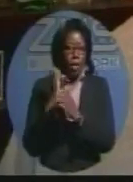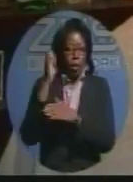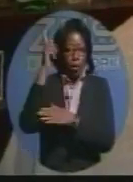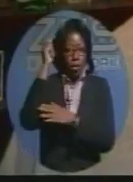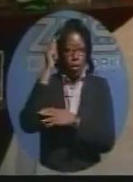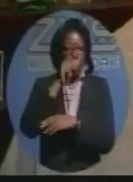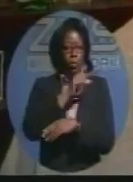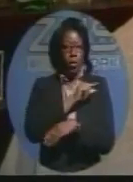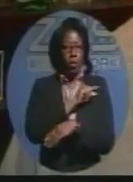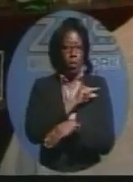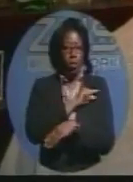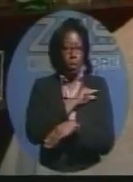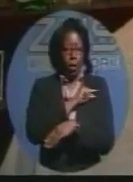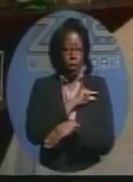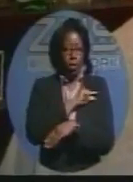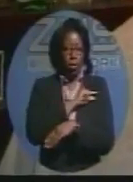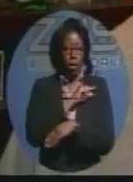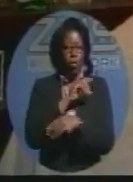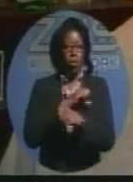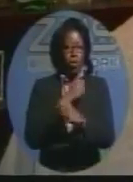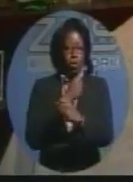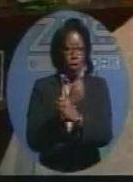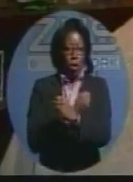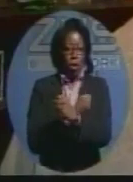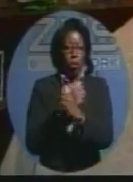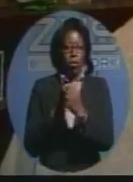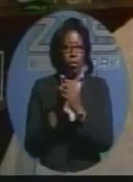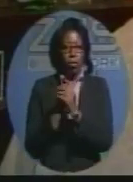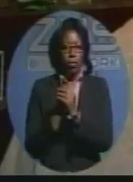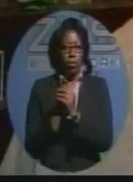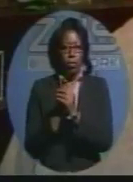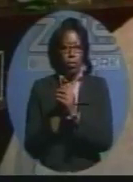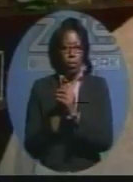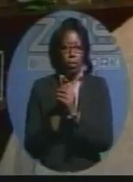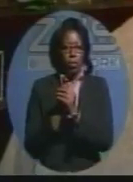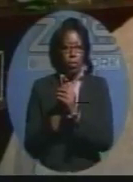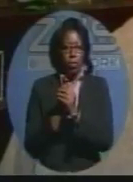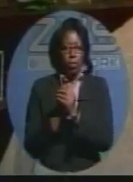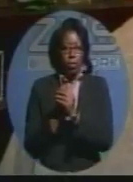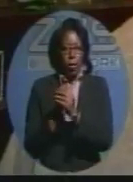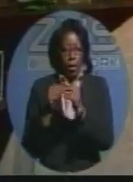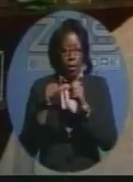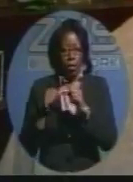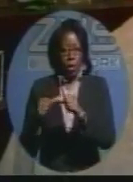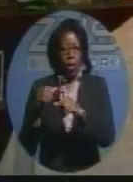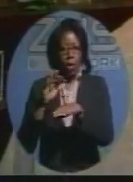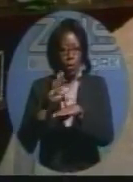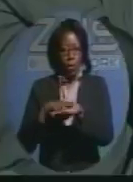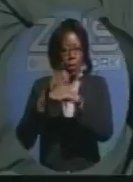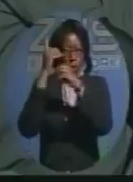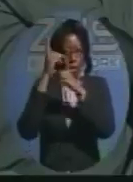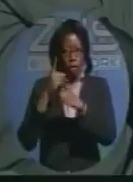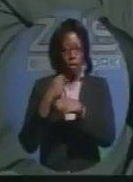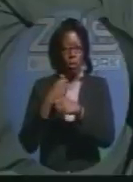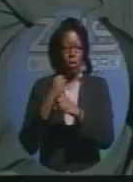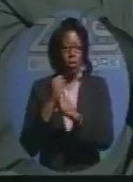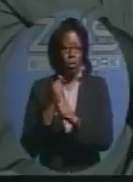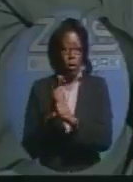a strong fighter. And always stuck on whatever he said he's gonna do. Yeah.